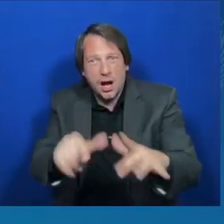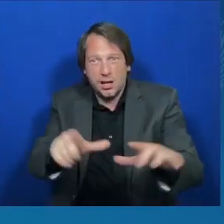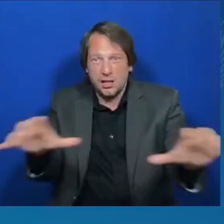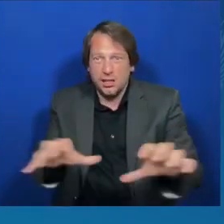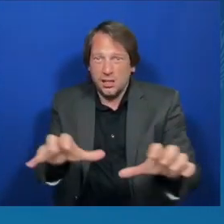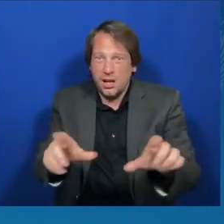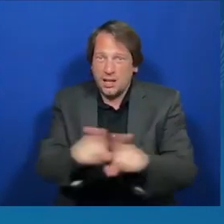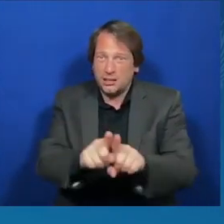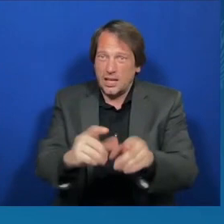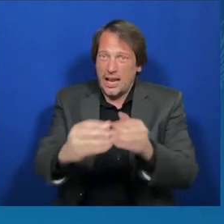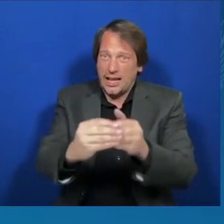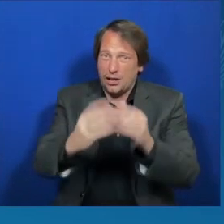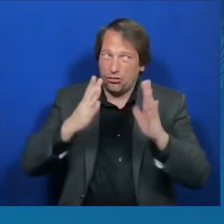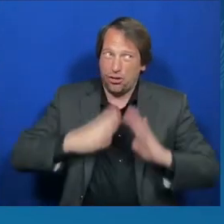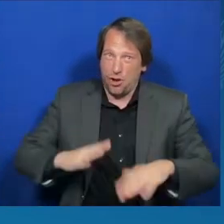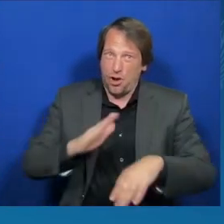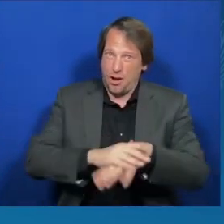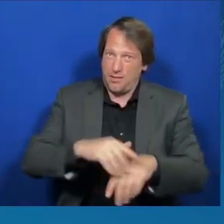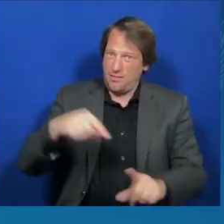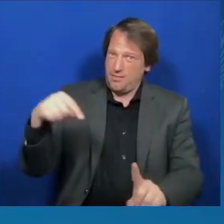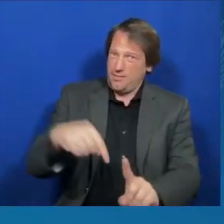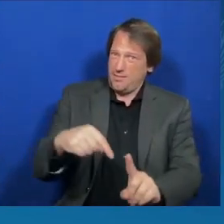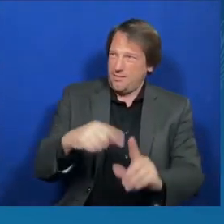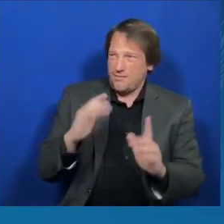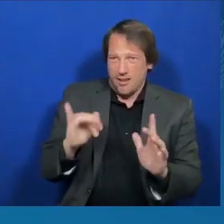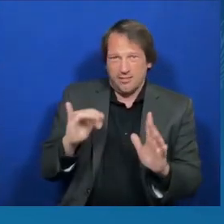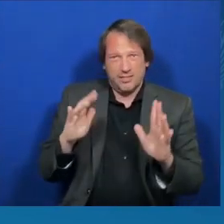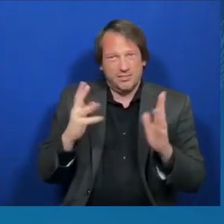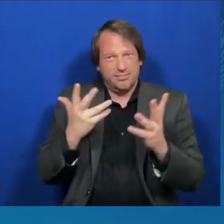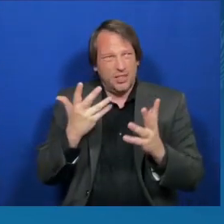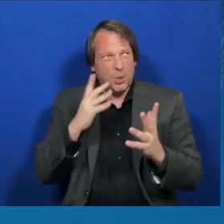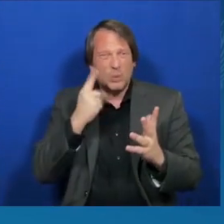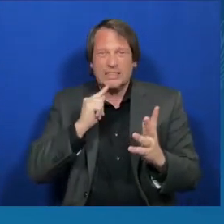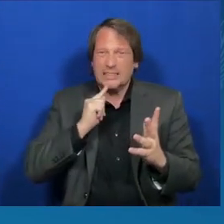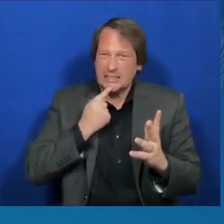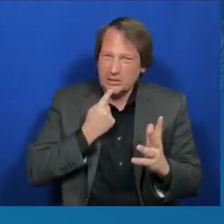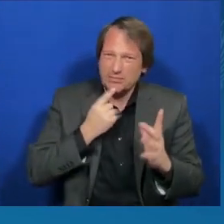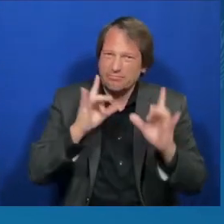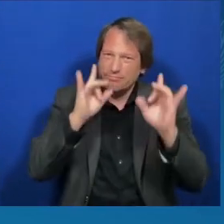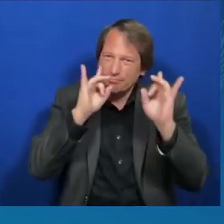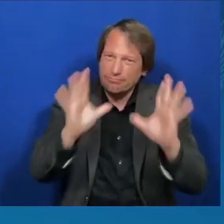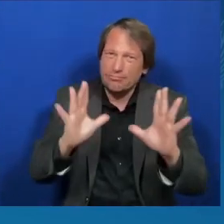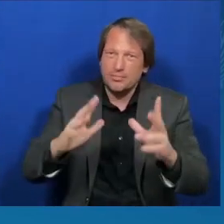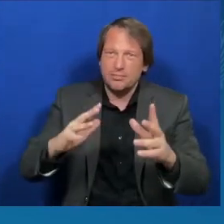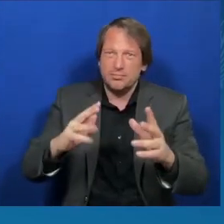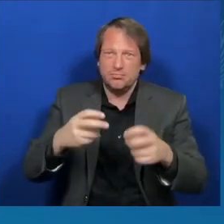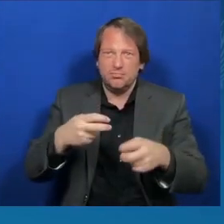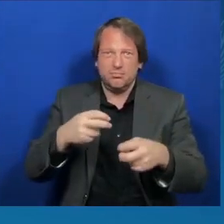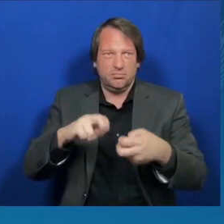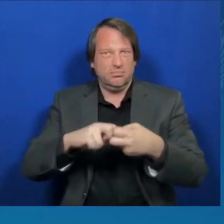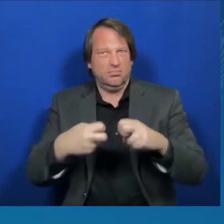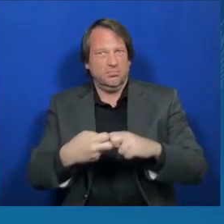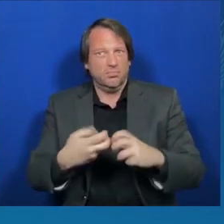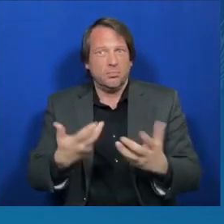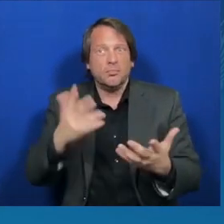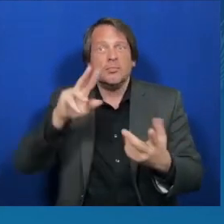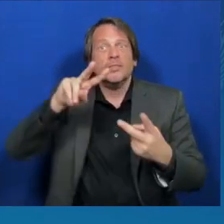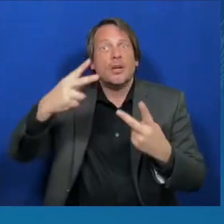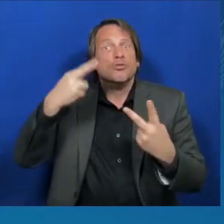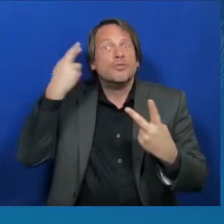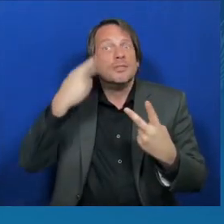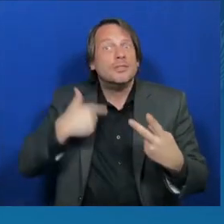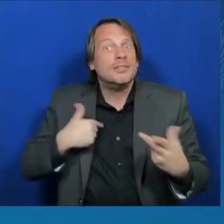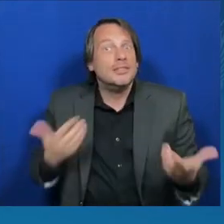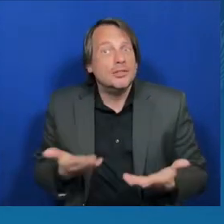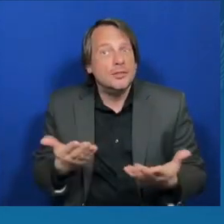reason I am here is to announce that today I am launching the National Resource Center for Red Flag Laws. And this National